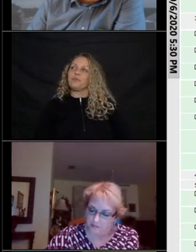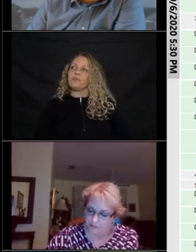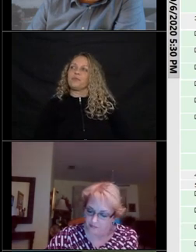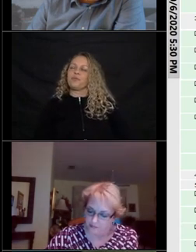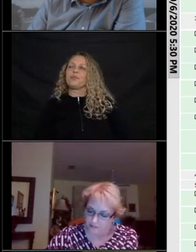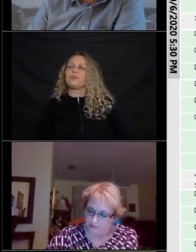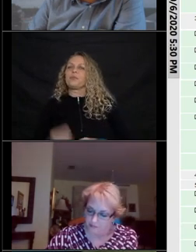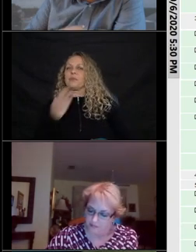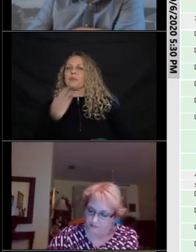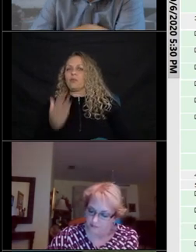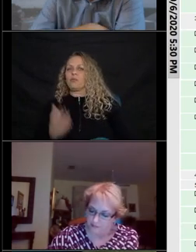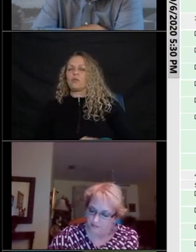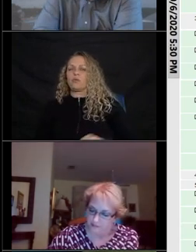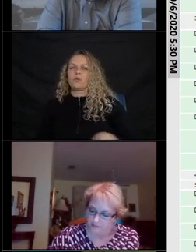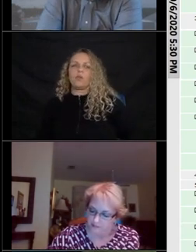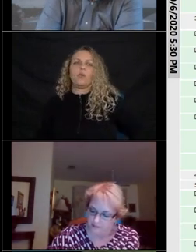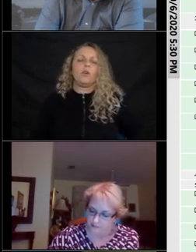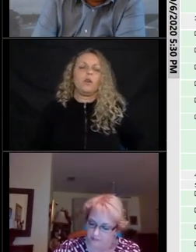All right, thank you.